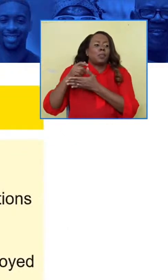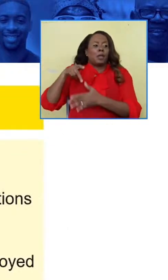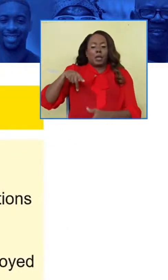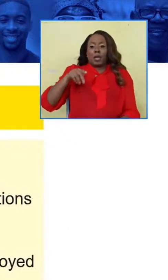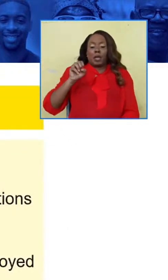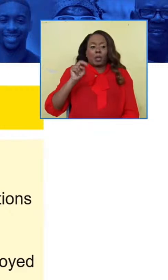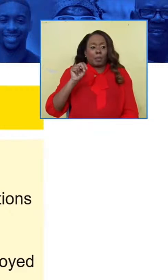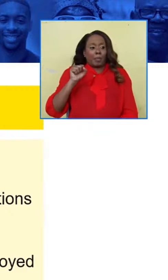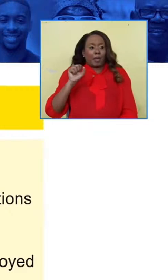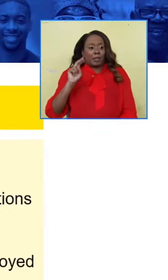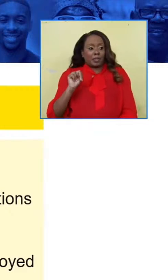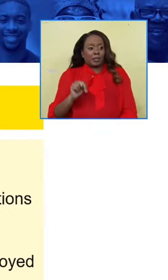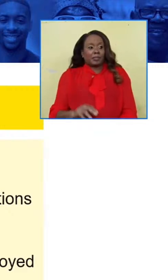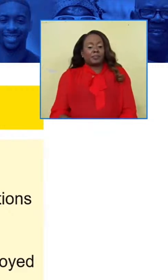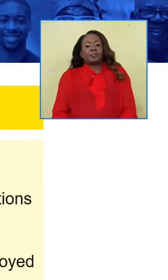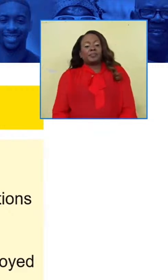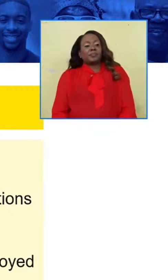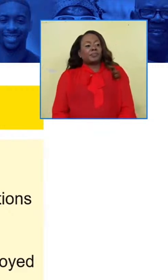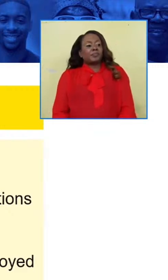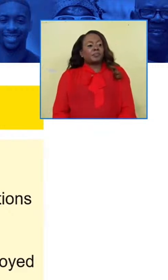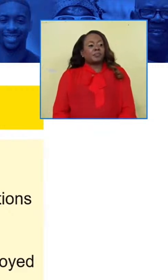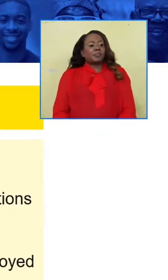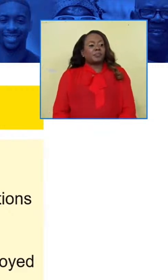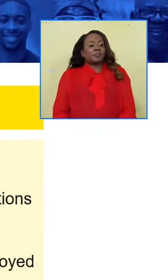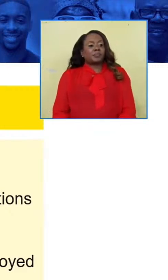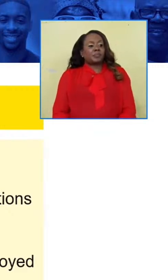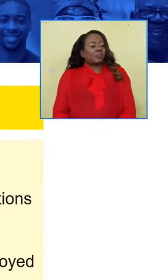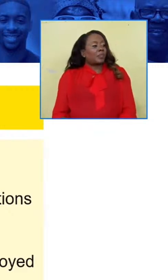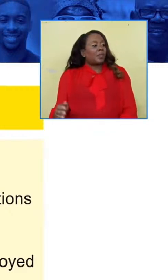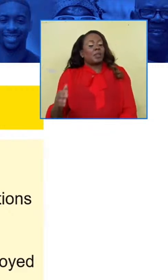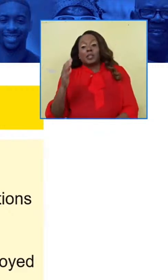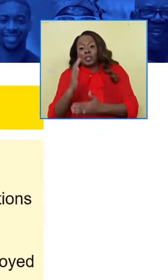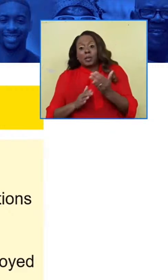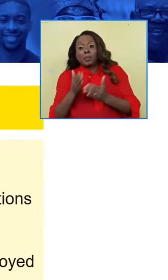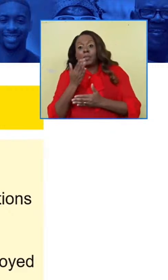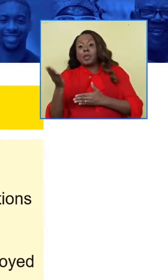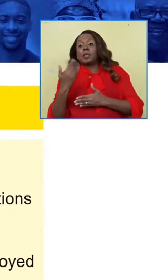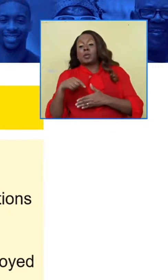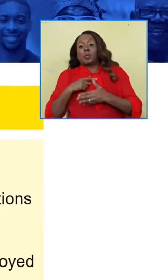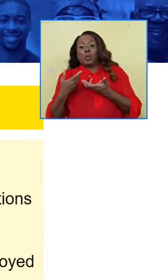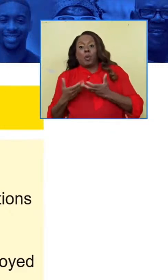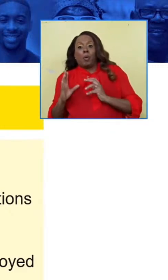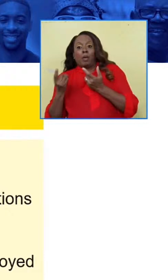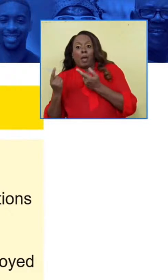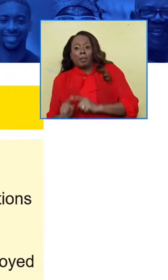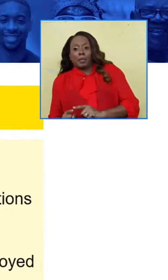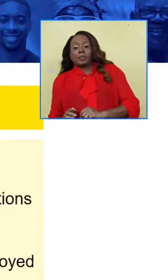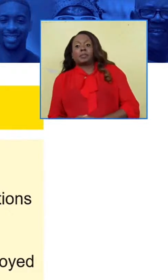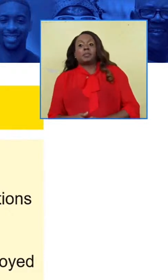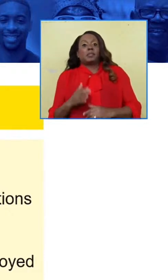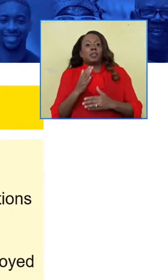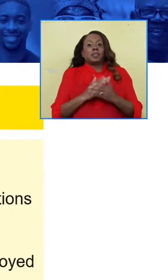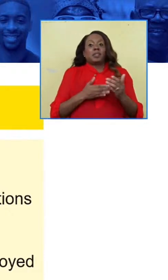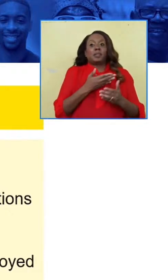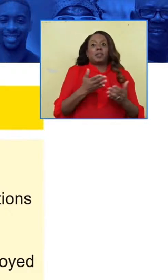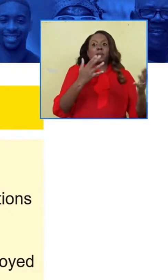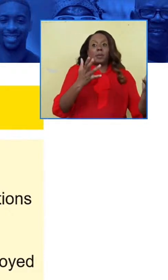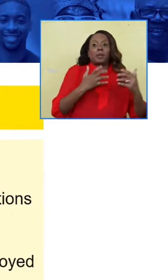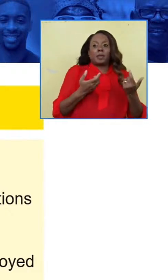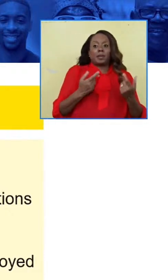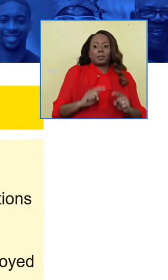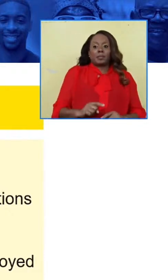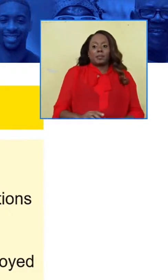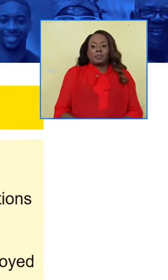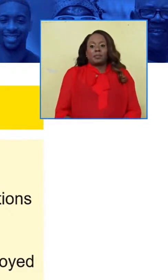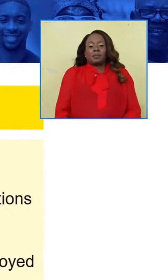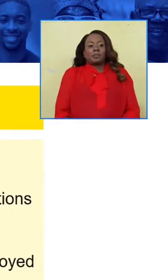We also have some things that we want to avoid. So we have things we want to achieve, and a few things we want to avoid. The first